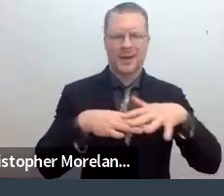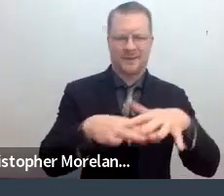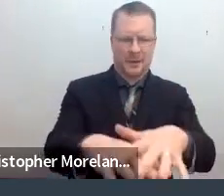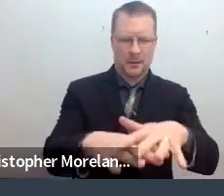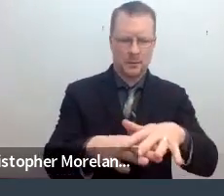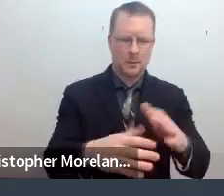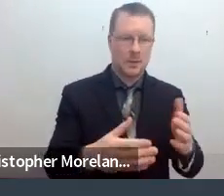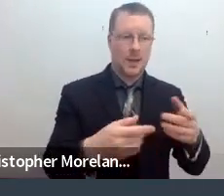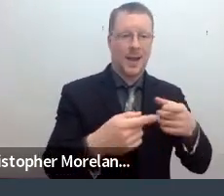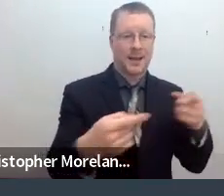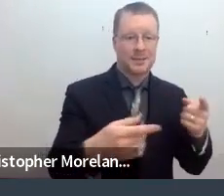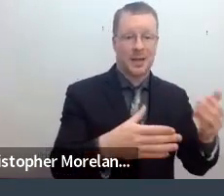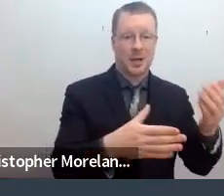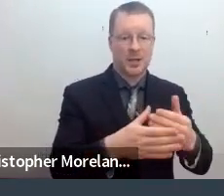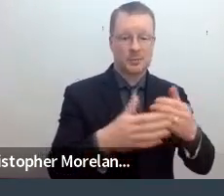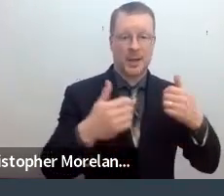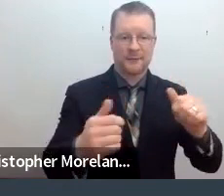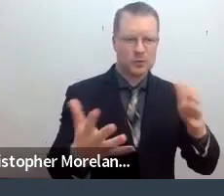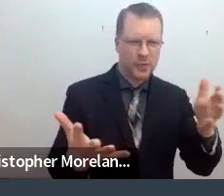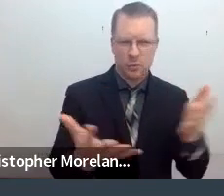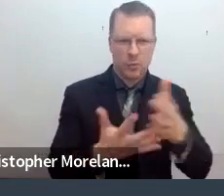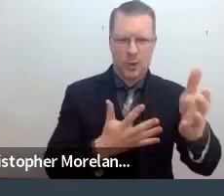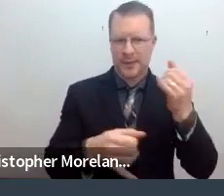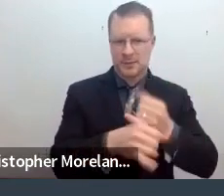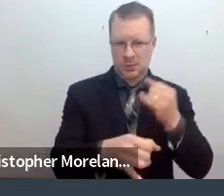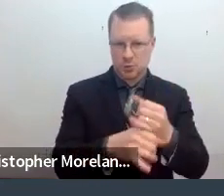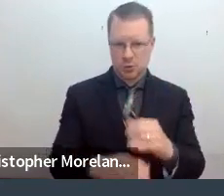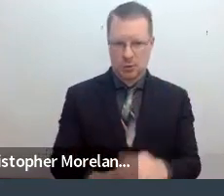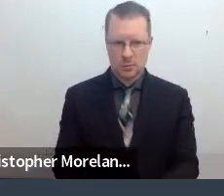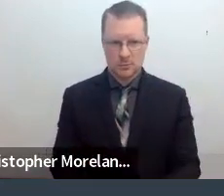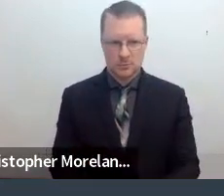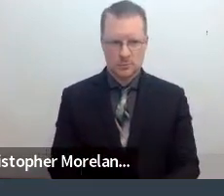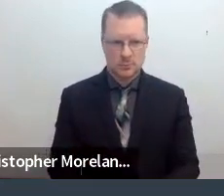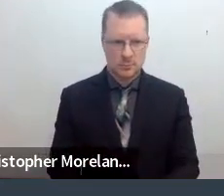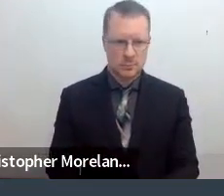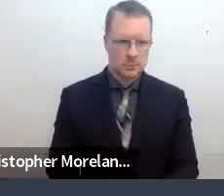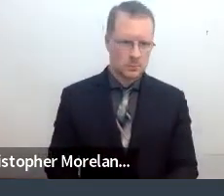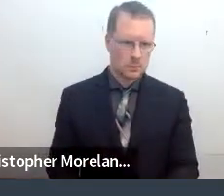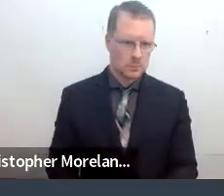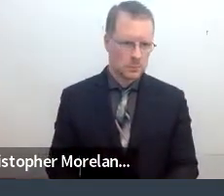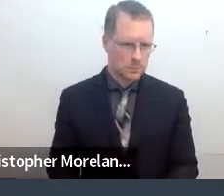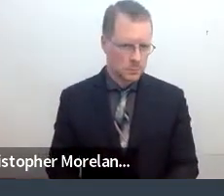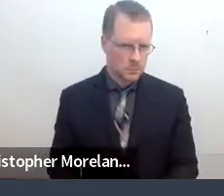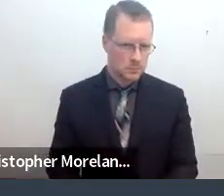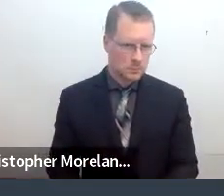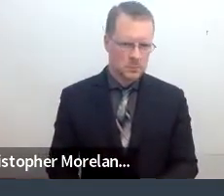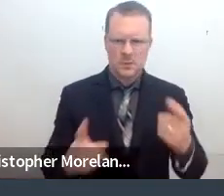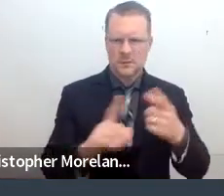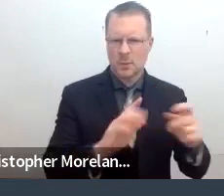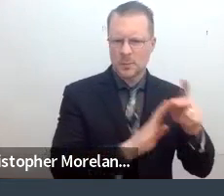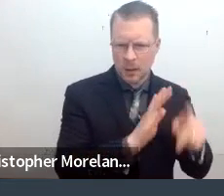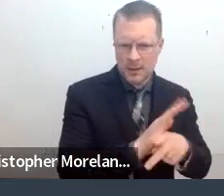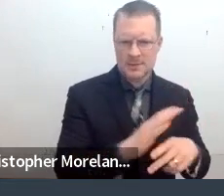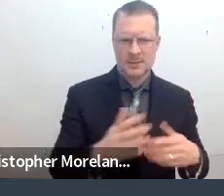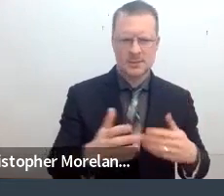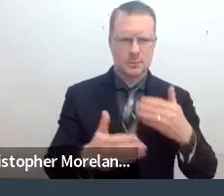Also, we emphasized weaving anti-harassment policies and behaviors throughout the